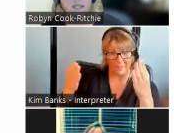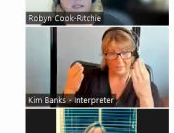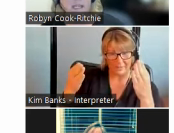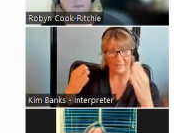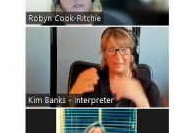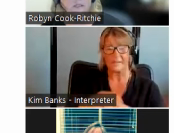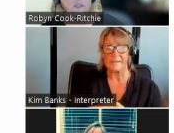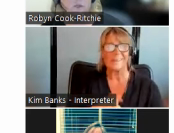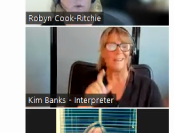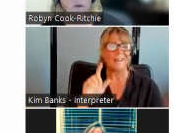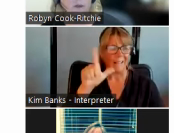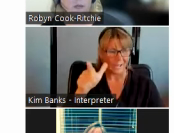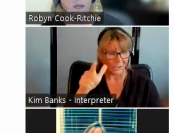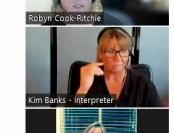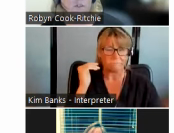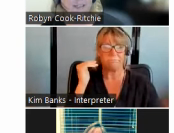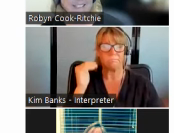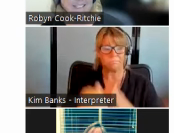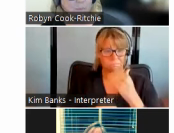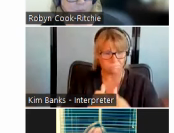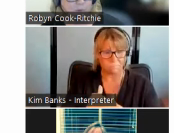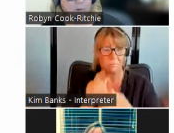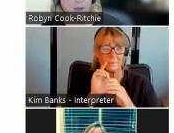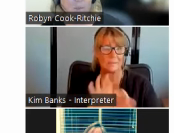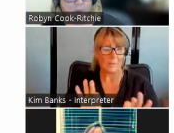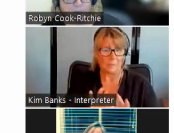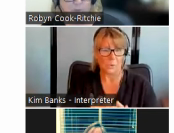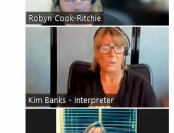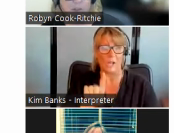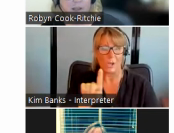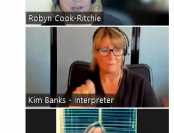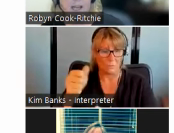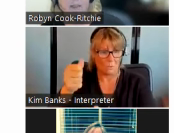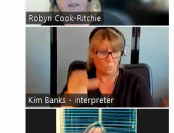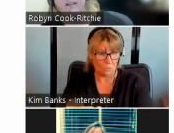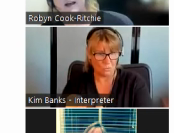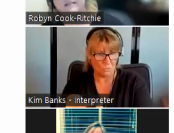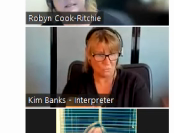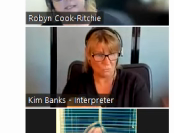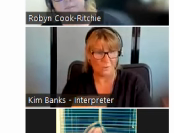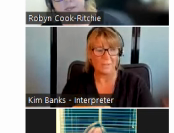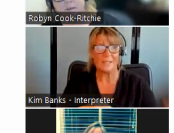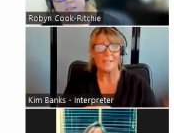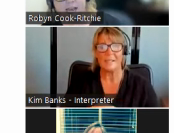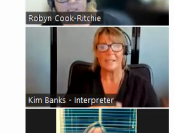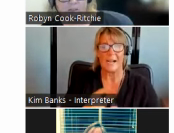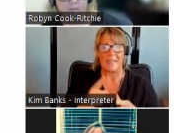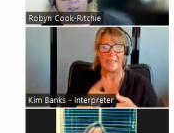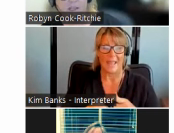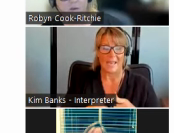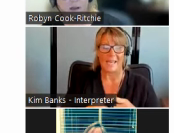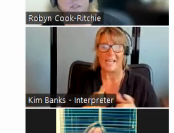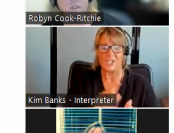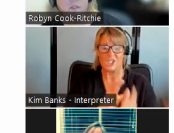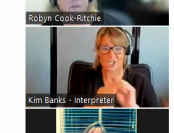have to take steps to ensure that it's approved. And then last, it becomes active.